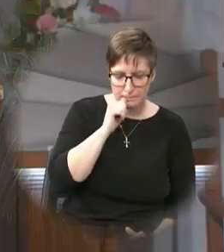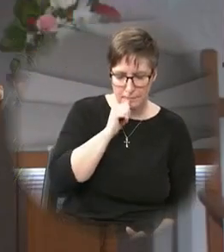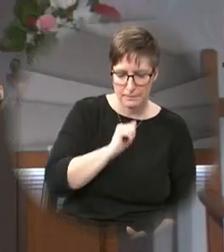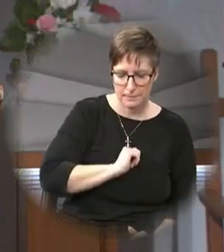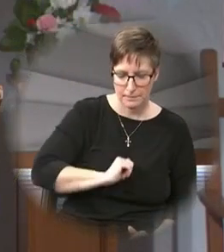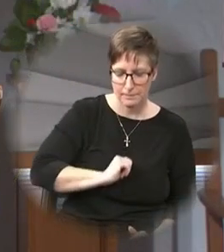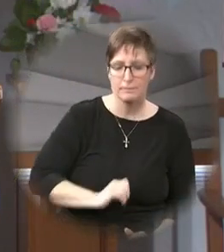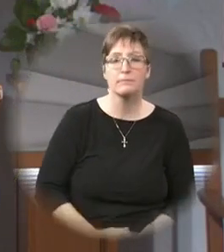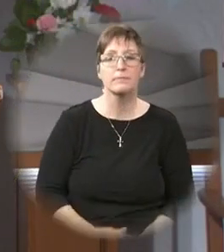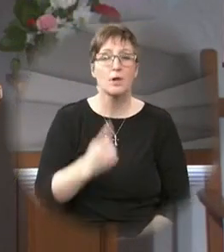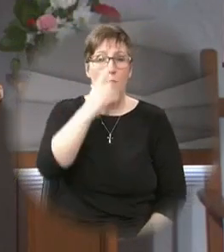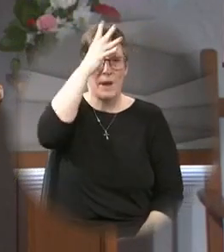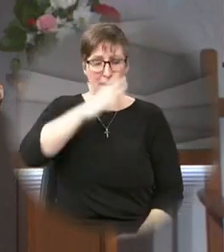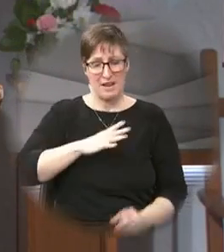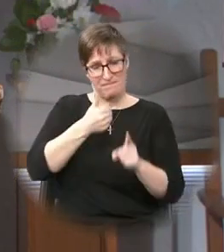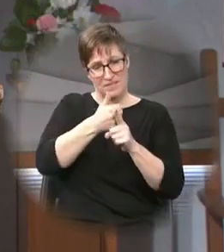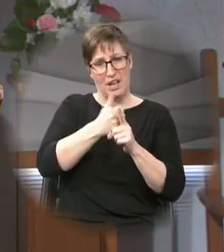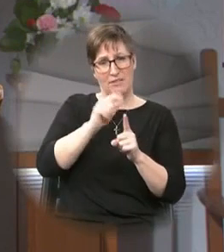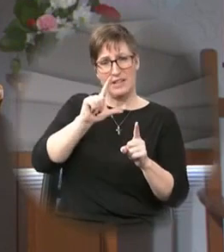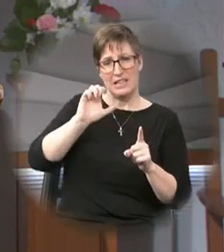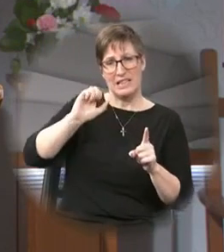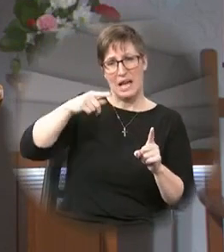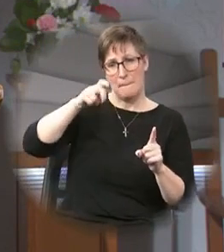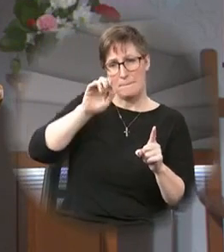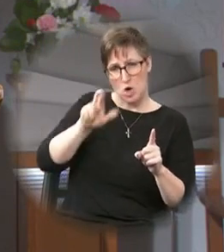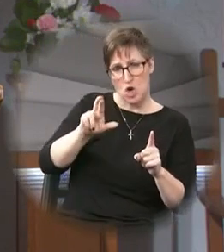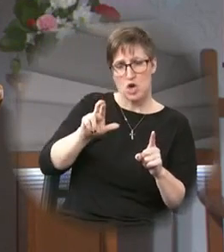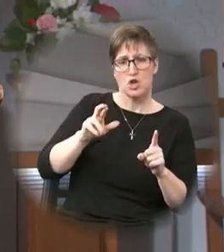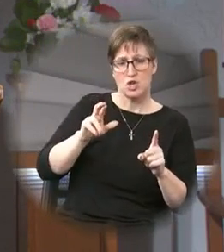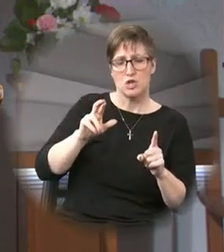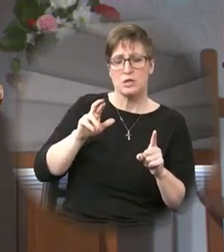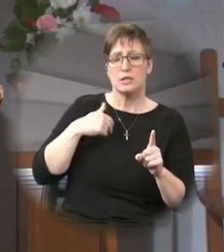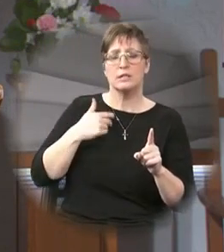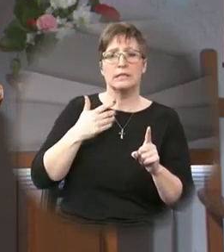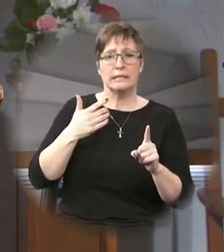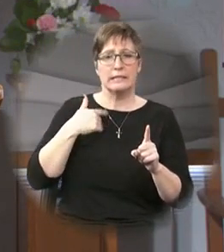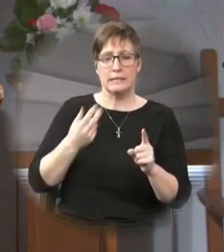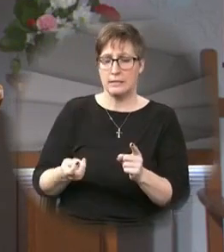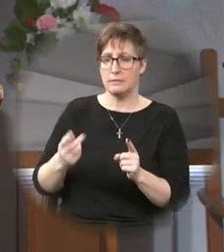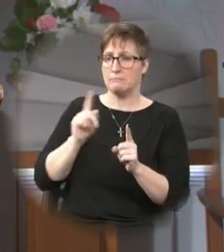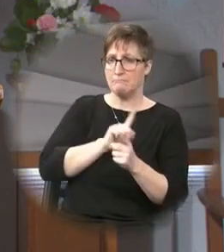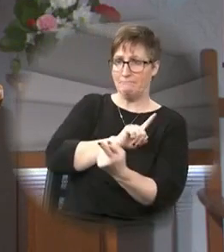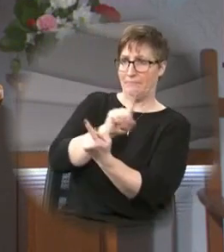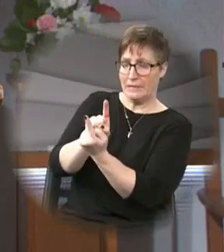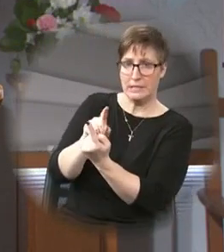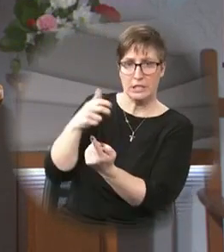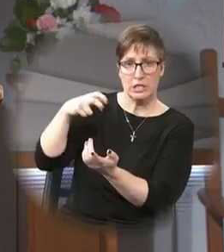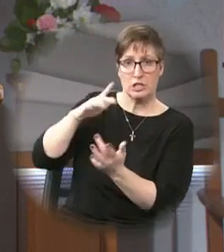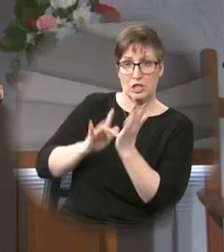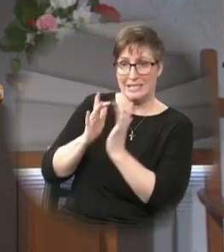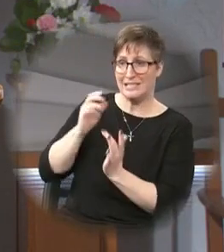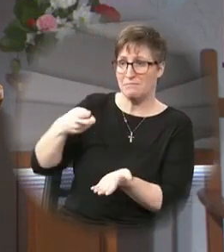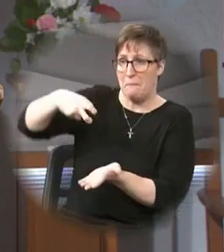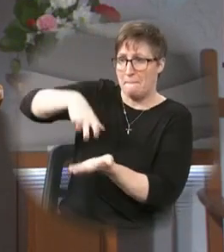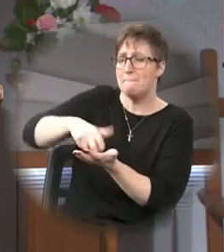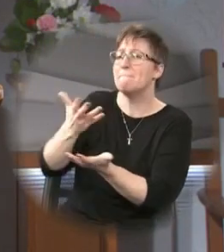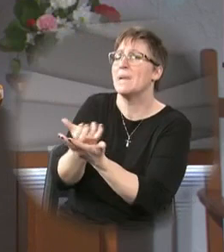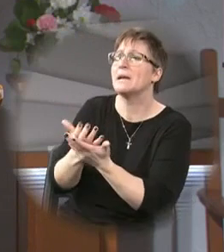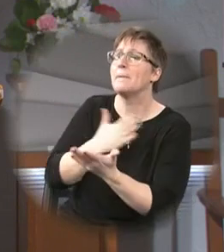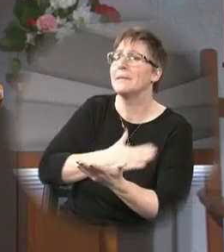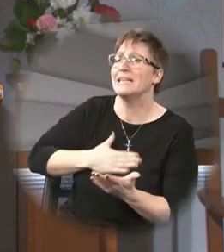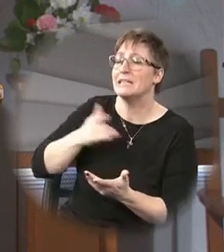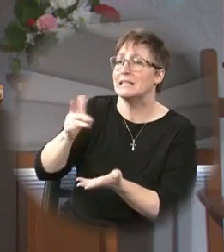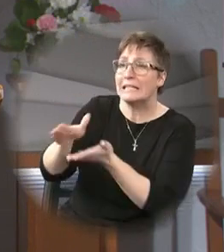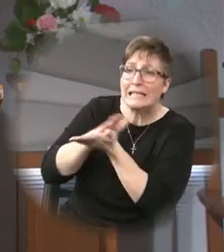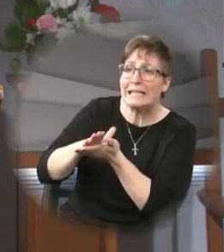A leper came to Jesus and, kneeling down, begged him and said, "If you wish, you can make me clean." Moved